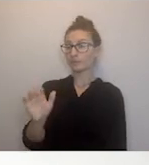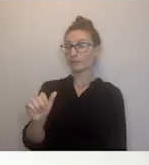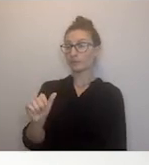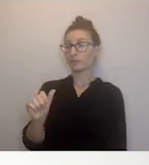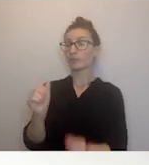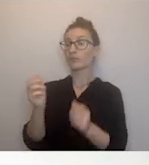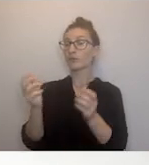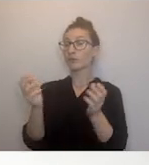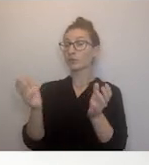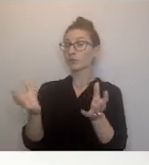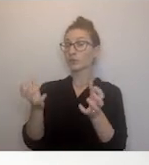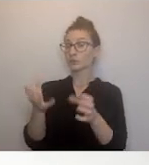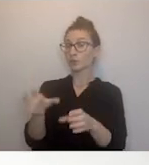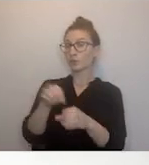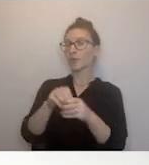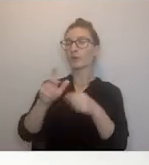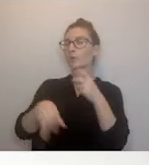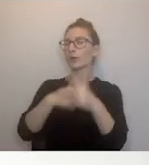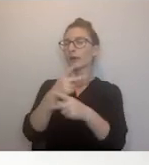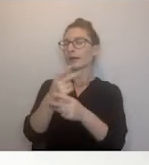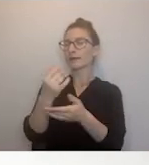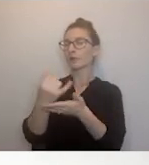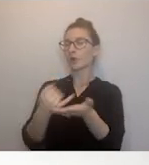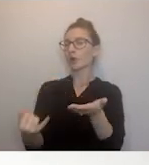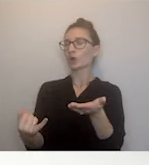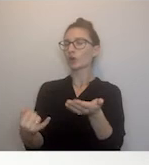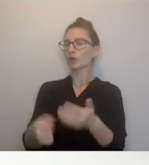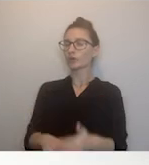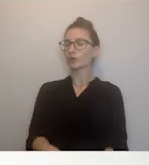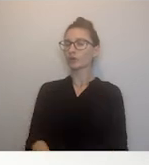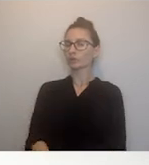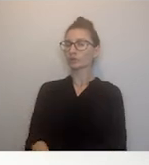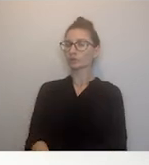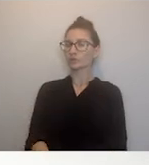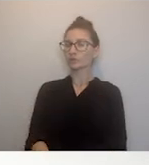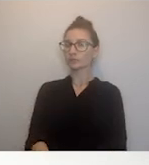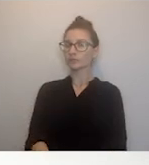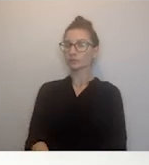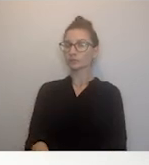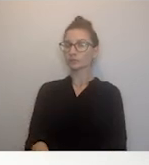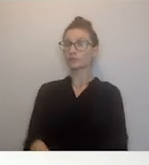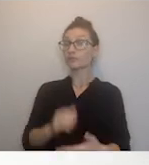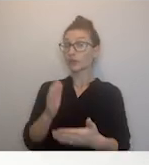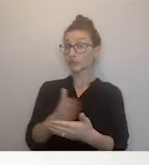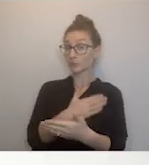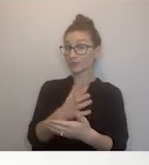Any planning, so you asked you want to incorporate what type of art?